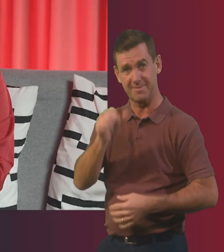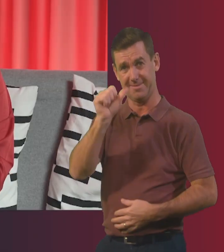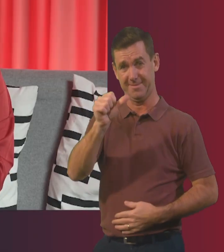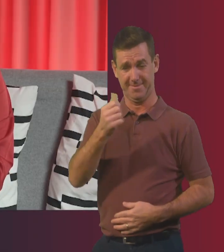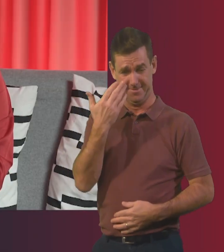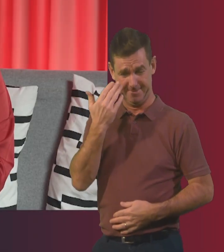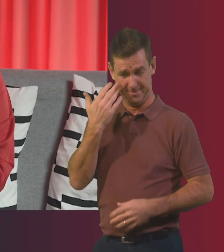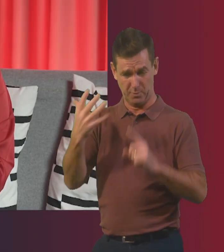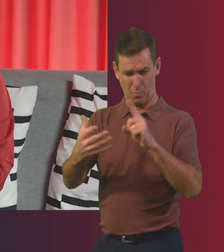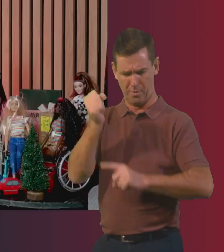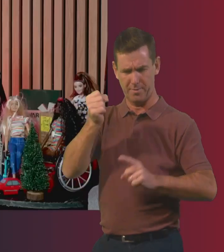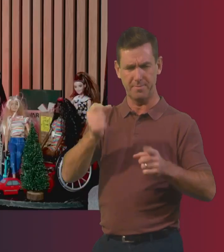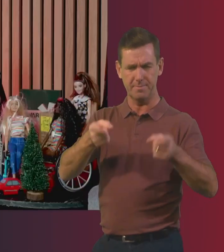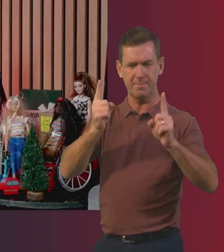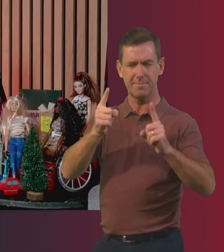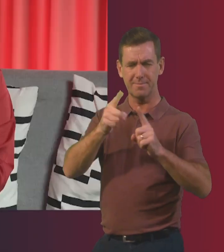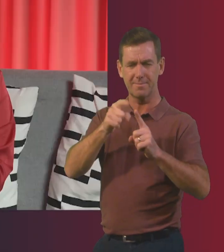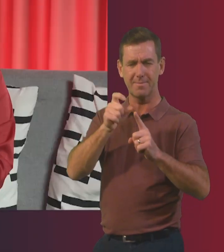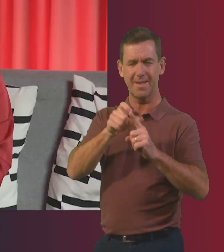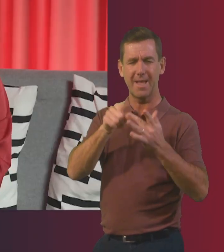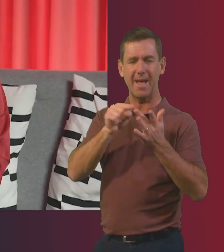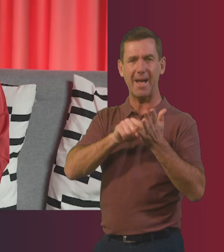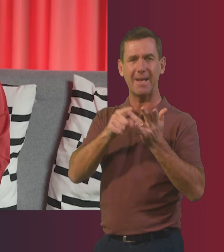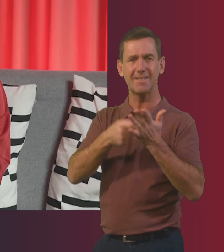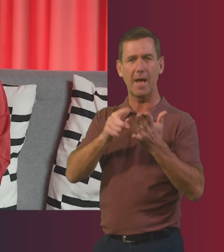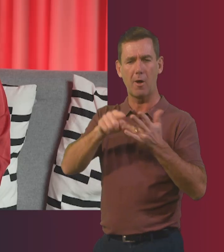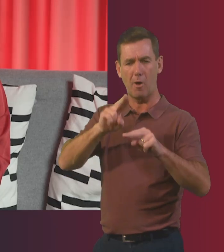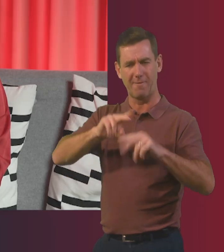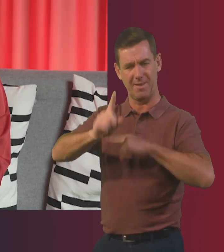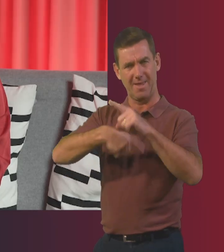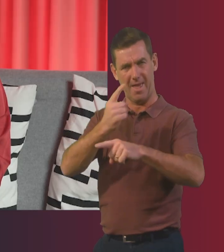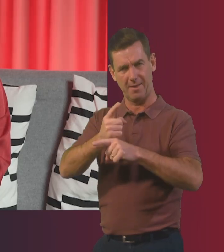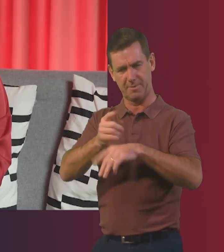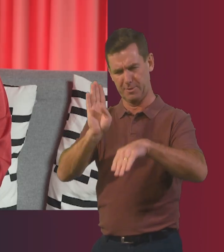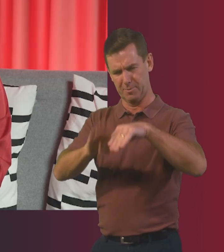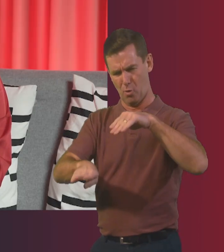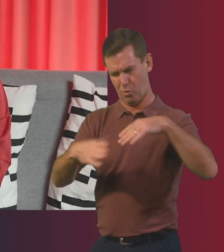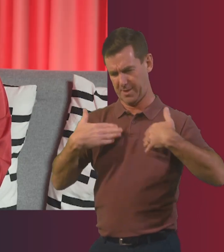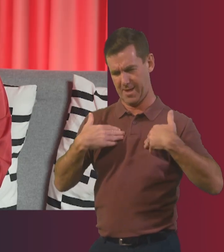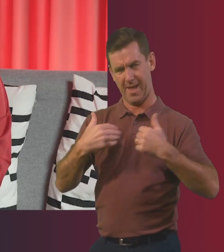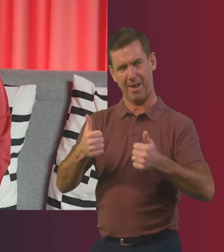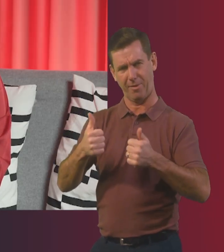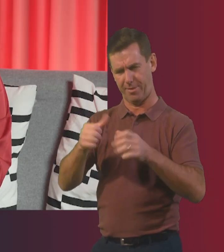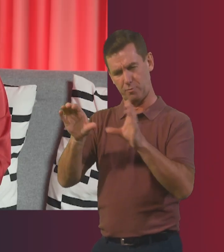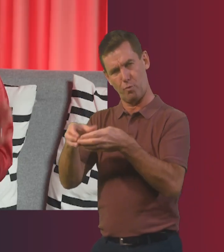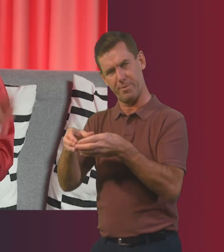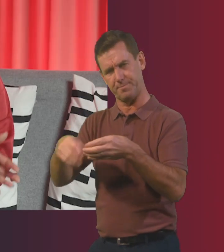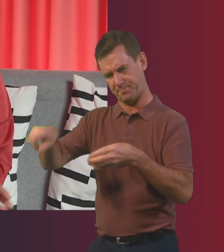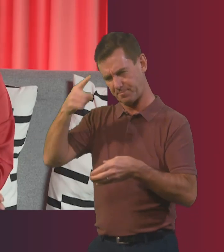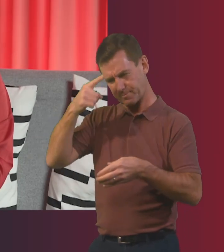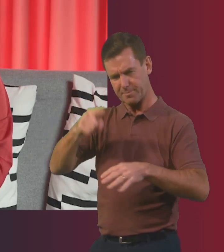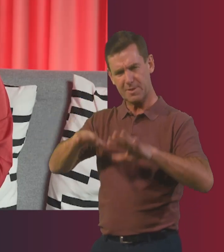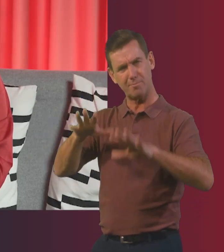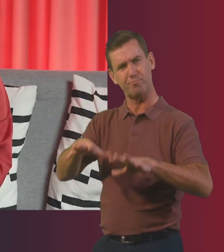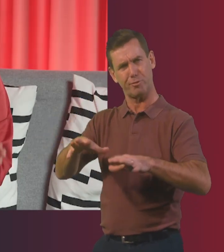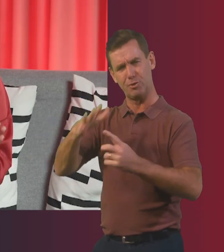win Editor of the Year for the Sport, Health and Fitness category. Fabulous. At the BSME, which is the British Society of Magazine Editors. And last year I was